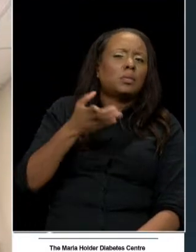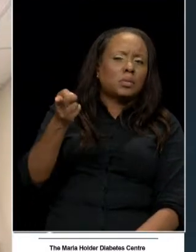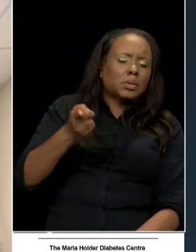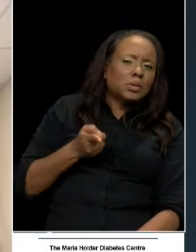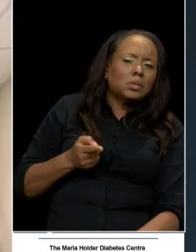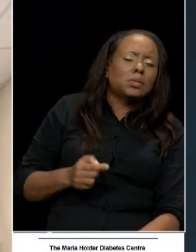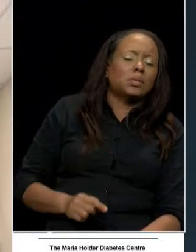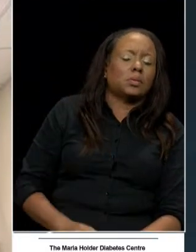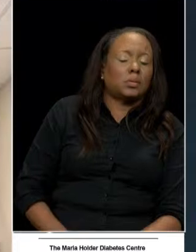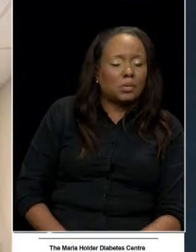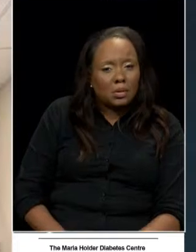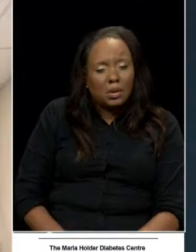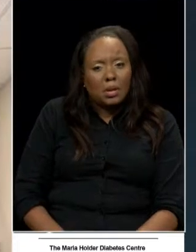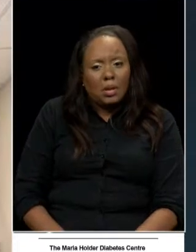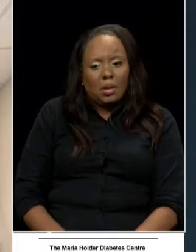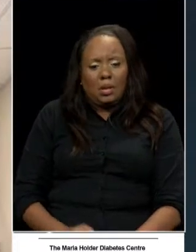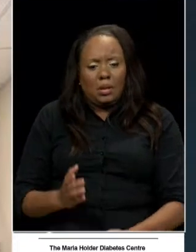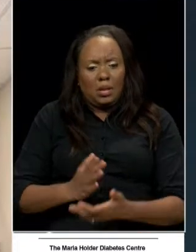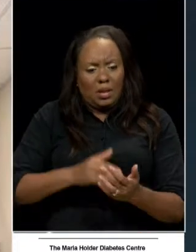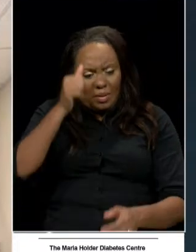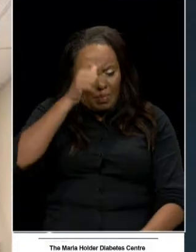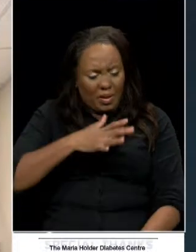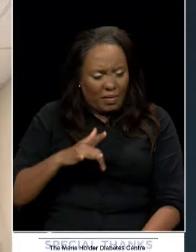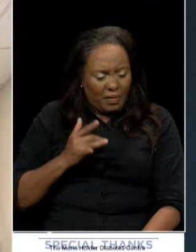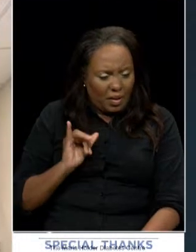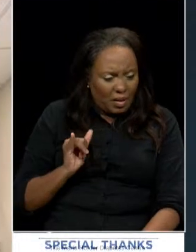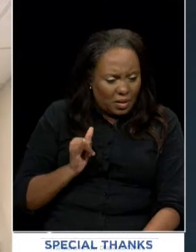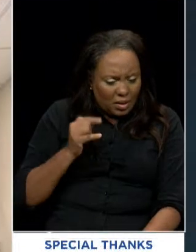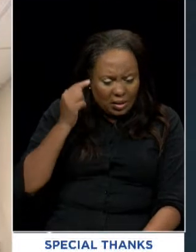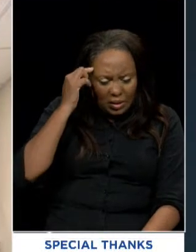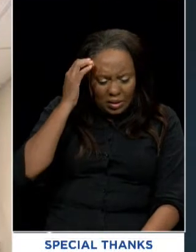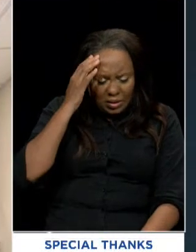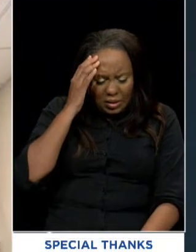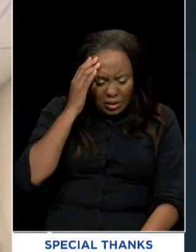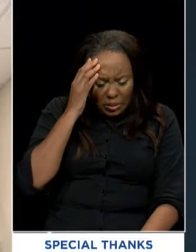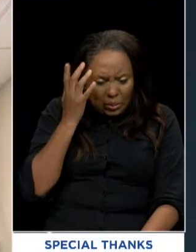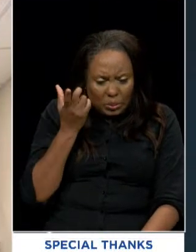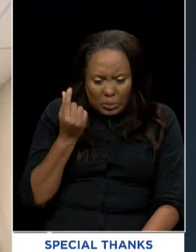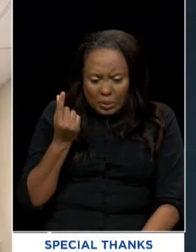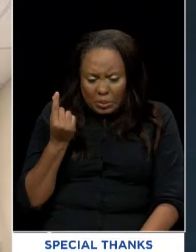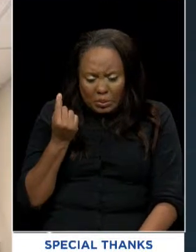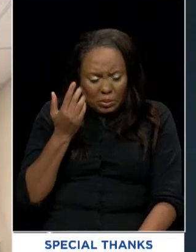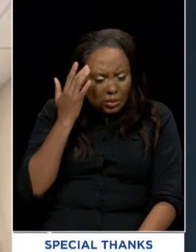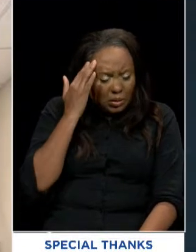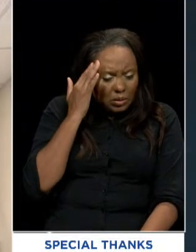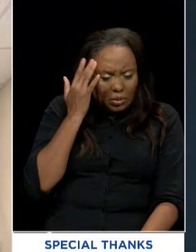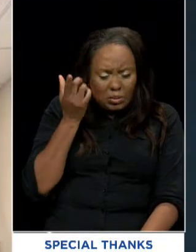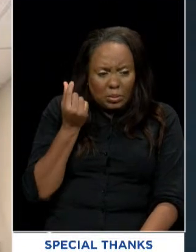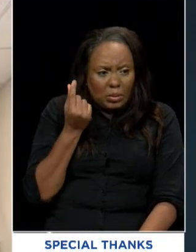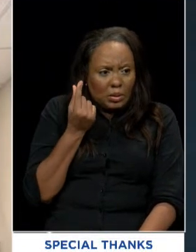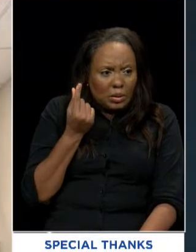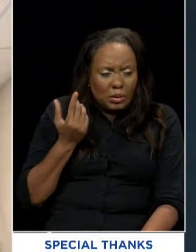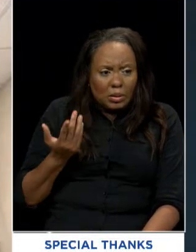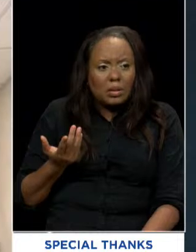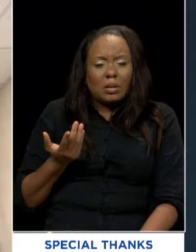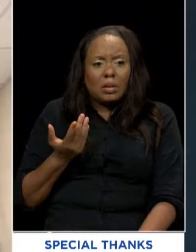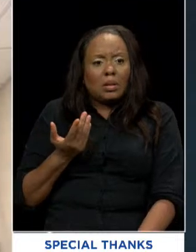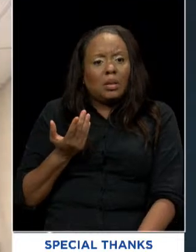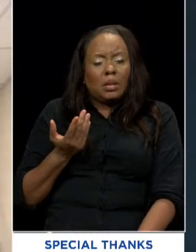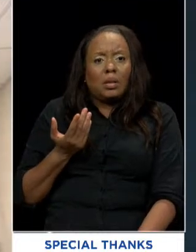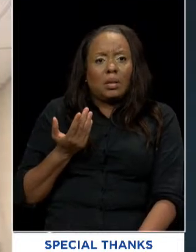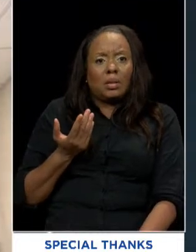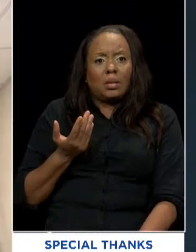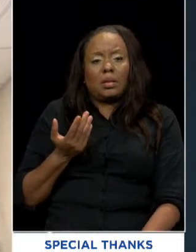adds further to the psychological impact that having problems with erectile function, it